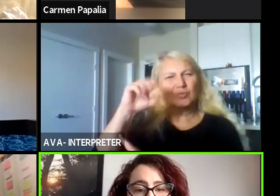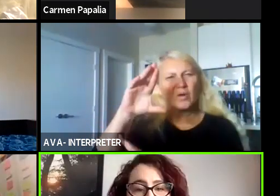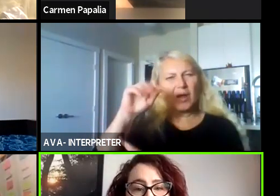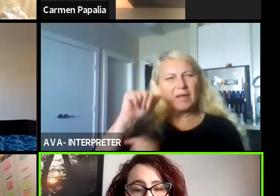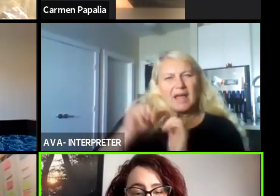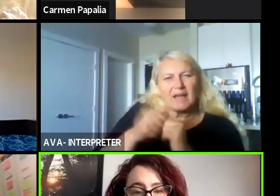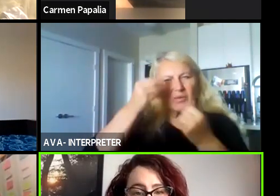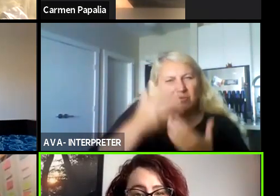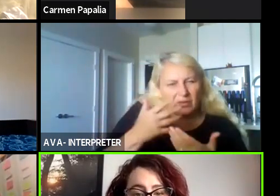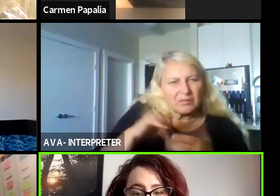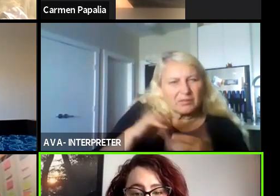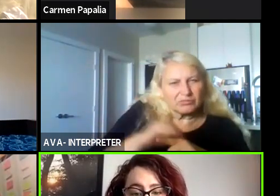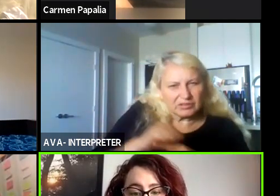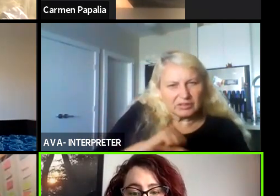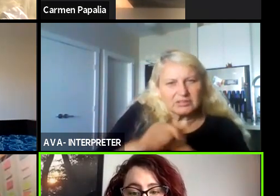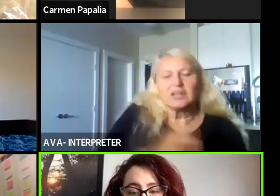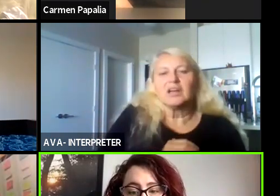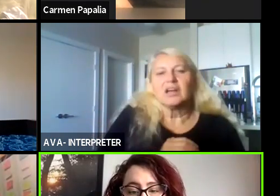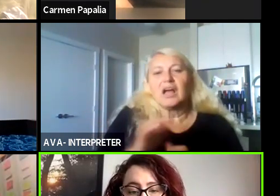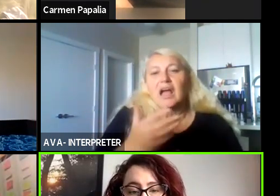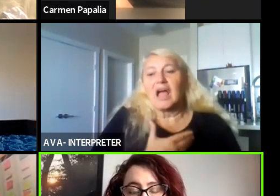are central to cripping process.